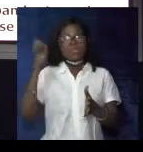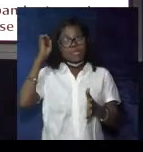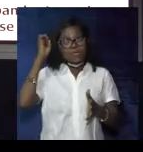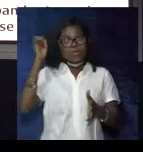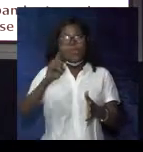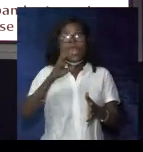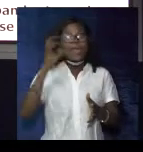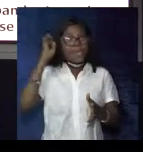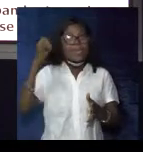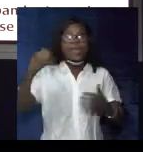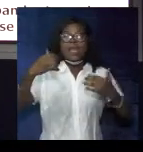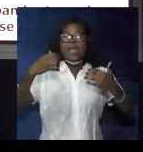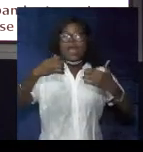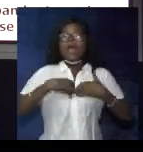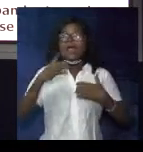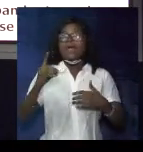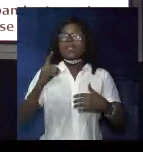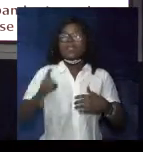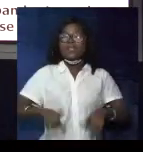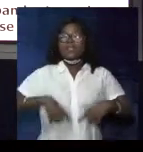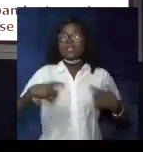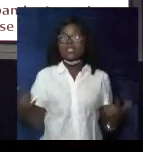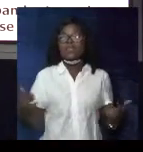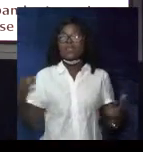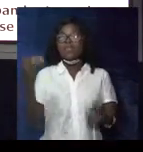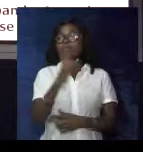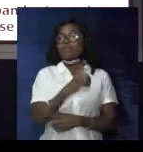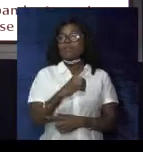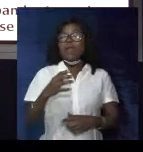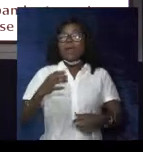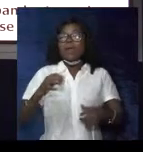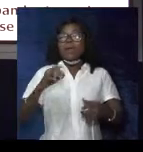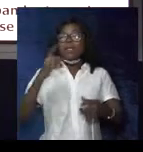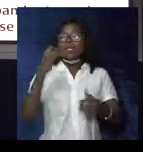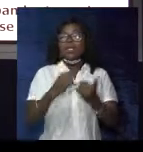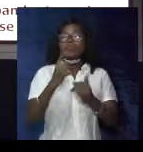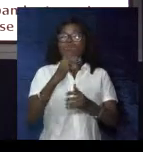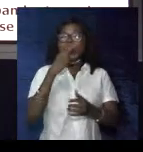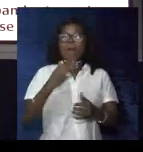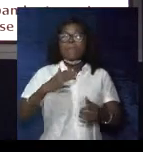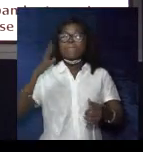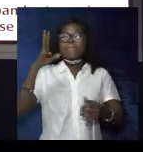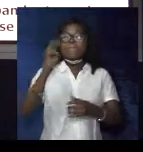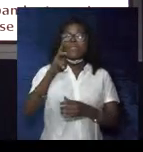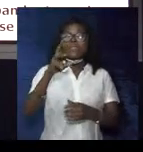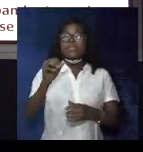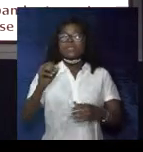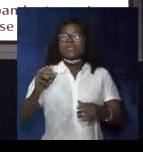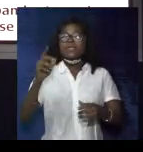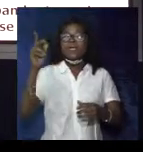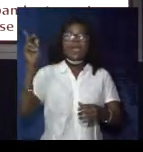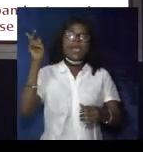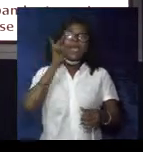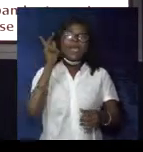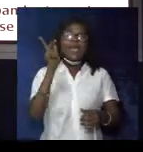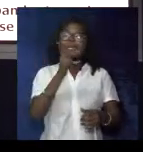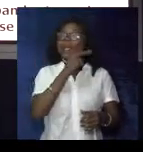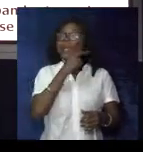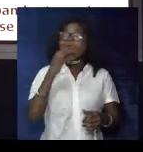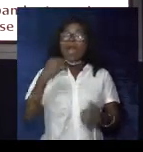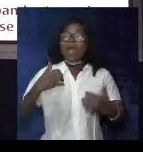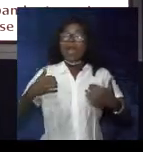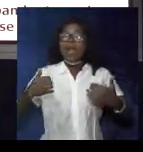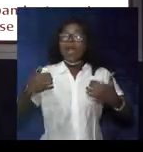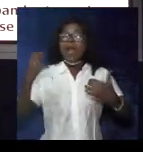where he had lived. And the last one, Mrs. Kehinde was happy, dash, her husband returned